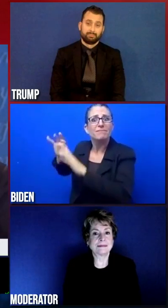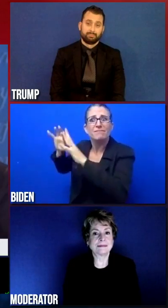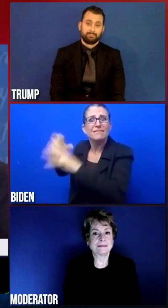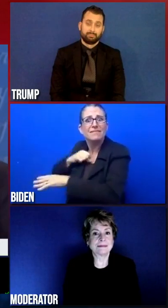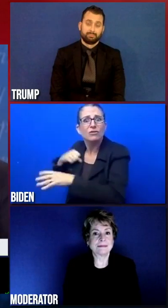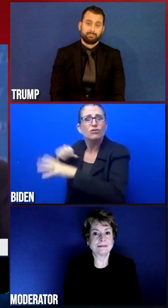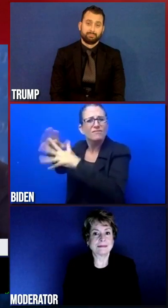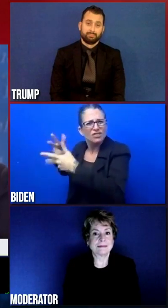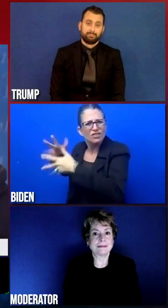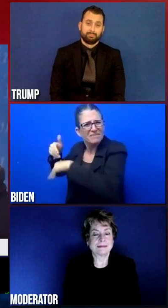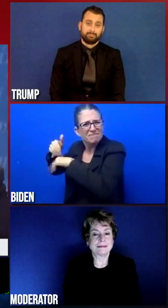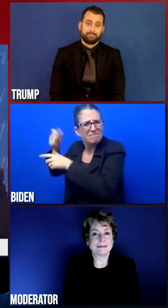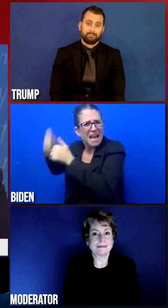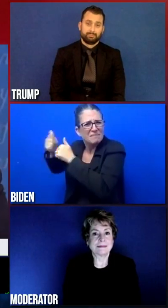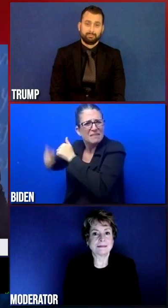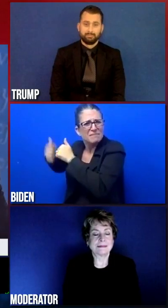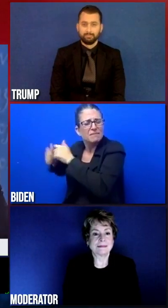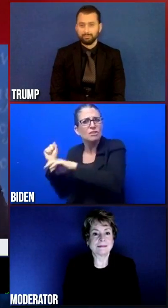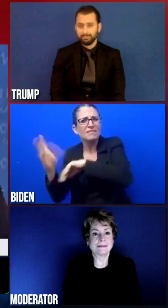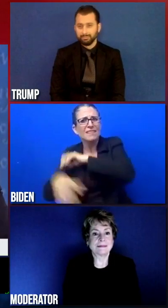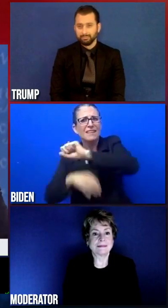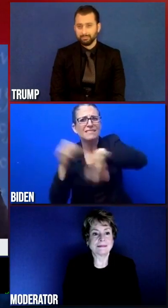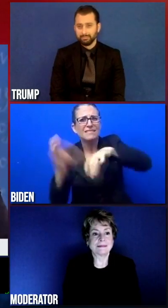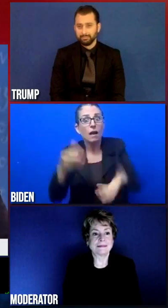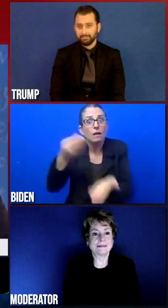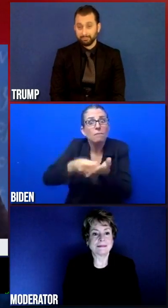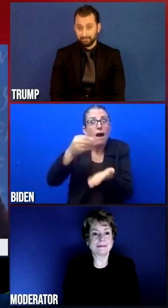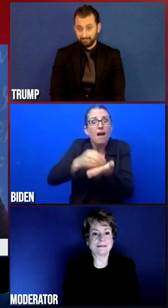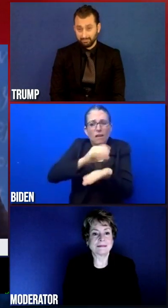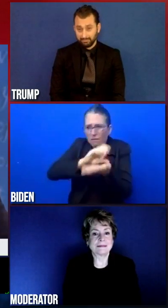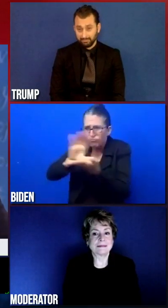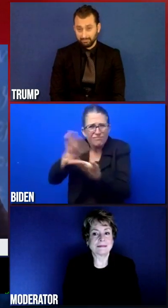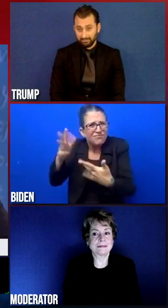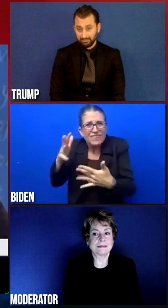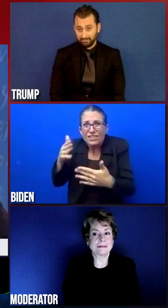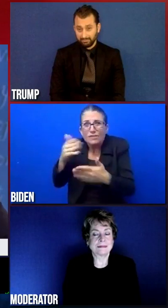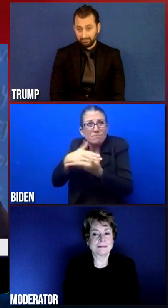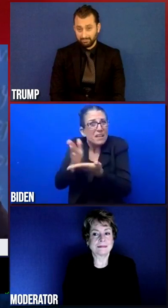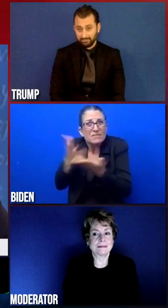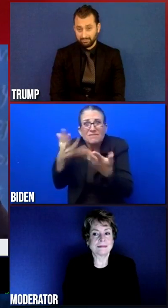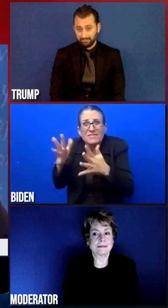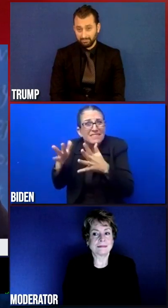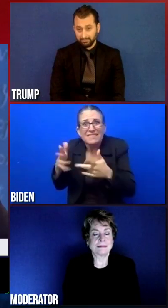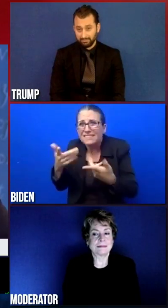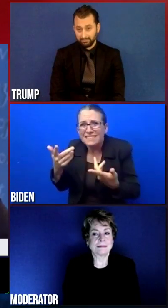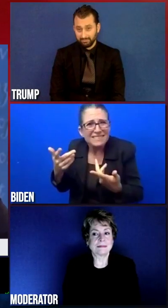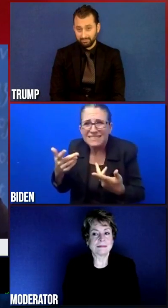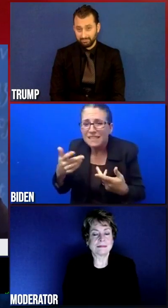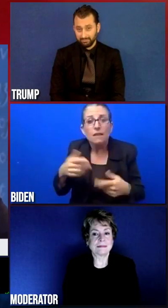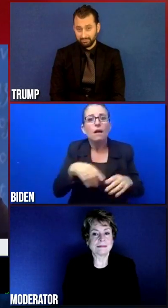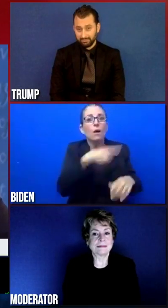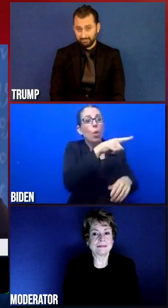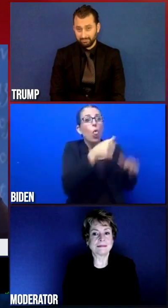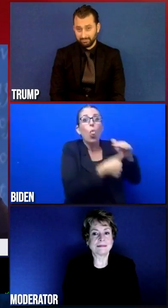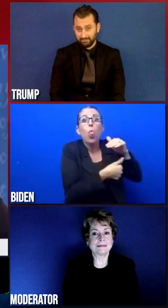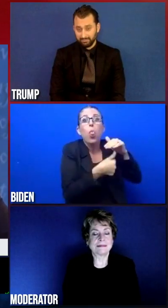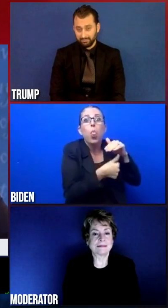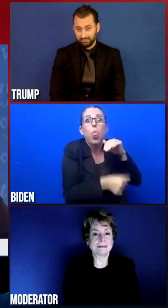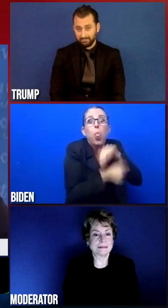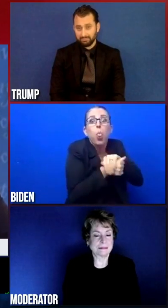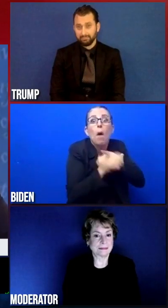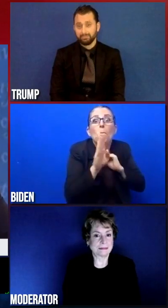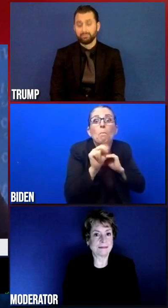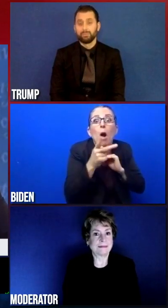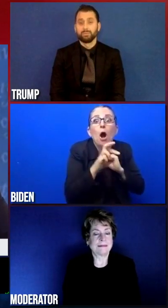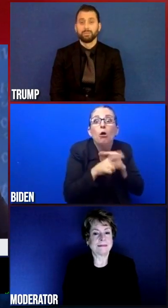out of your bunker and get out of the sand trap and get in your golf course and go in the Oval Office and bring together the Democrats and Republicans and